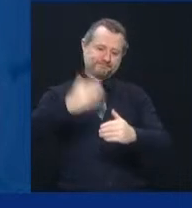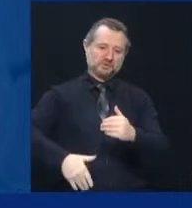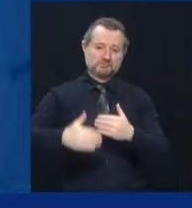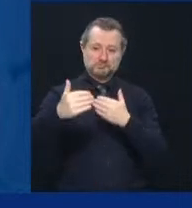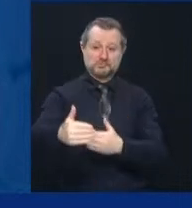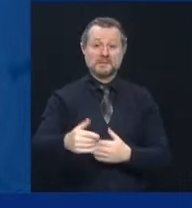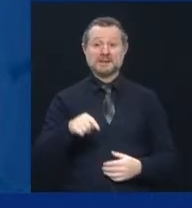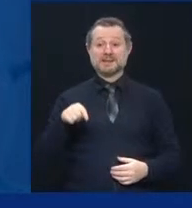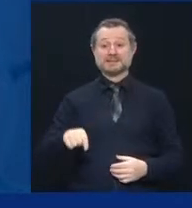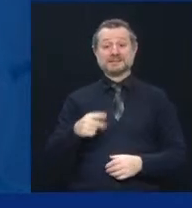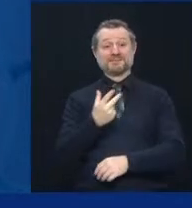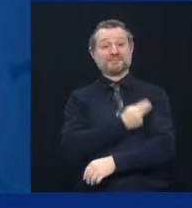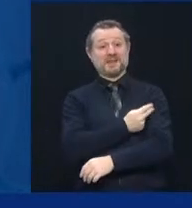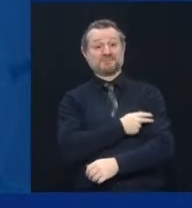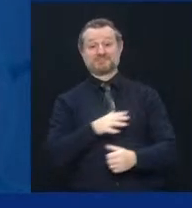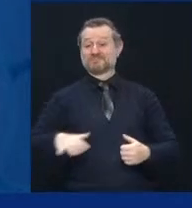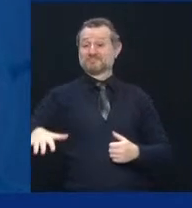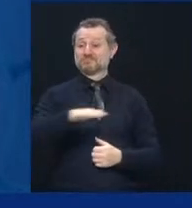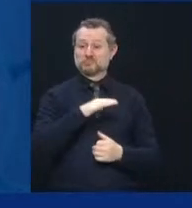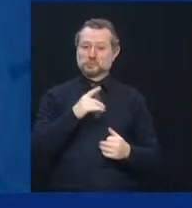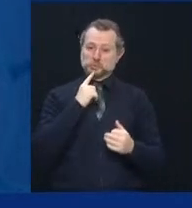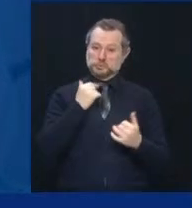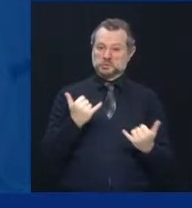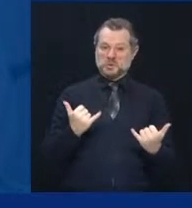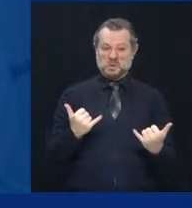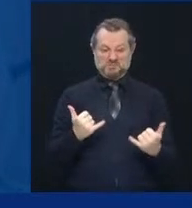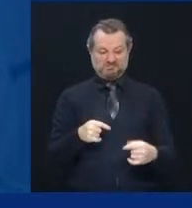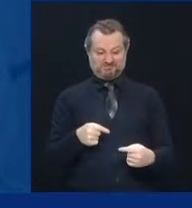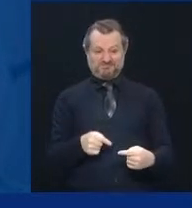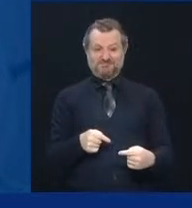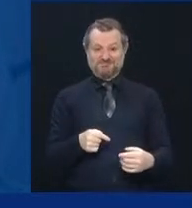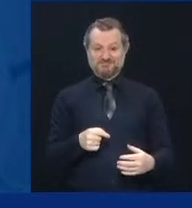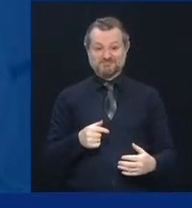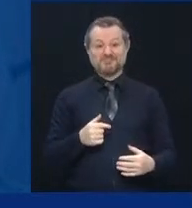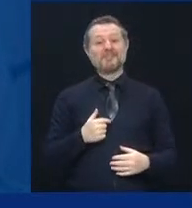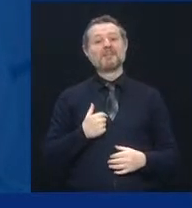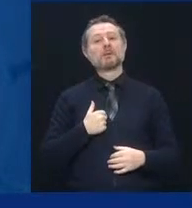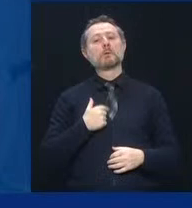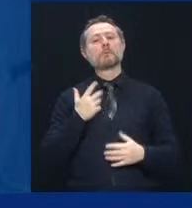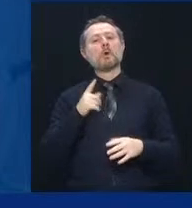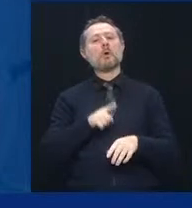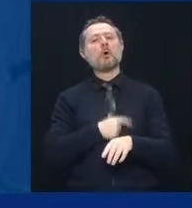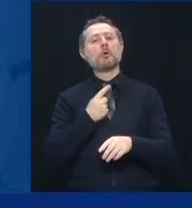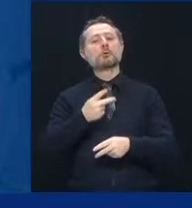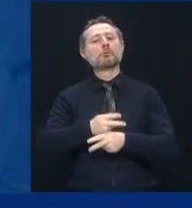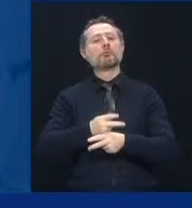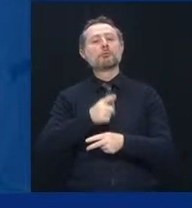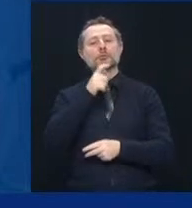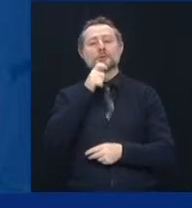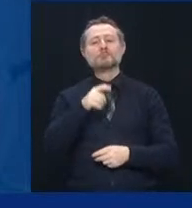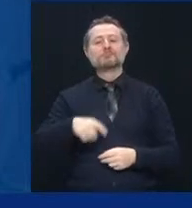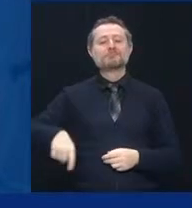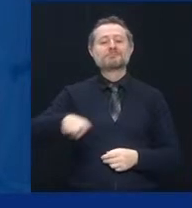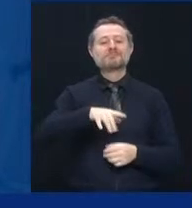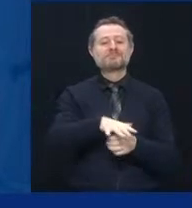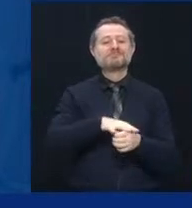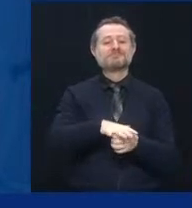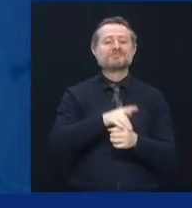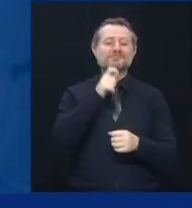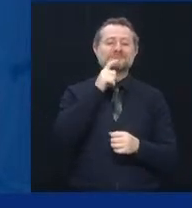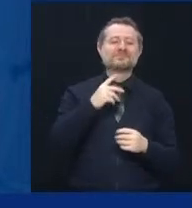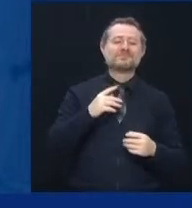date by the long-term care facilities. And you see there's a variance